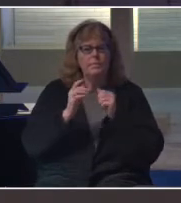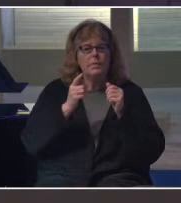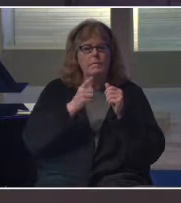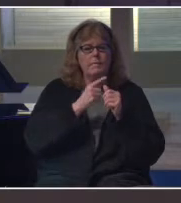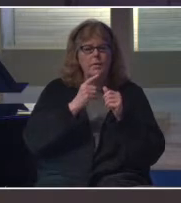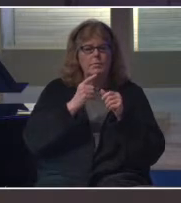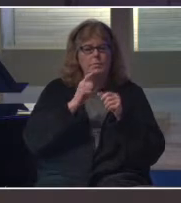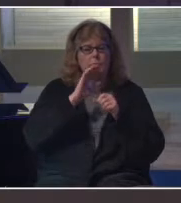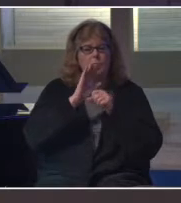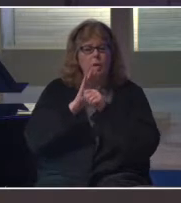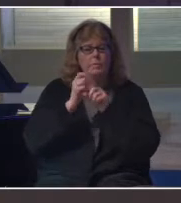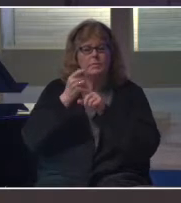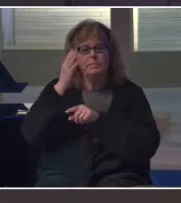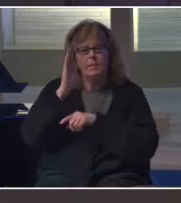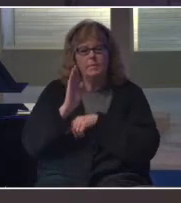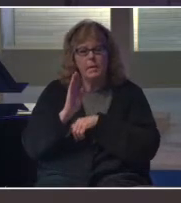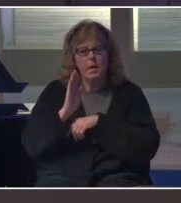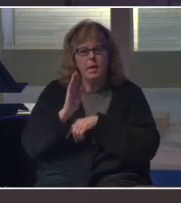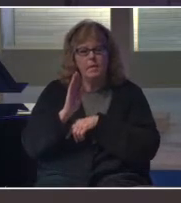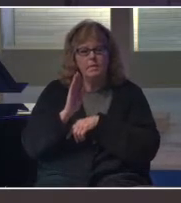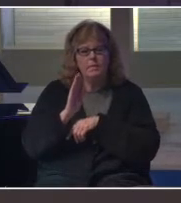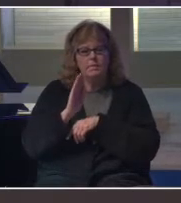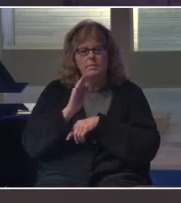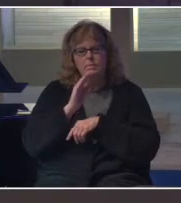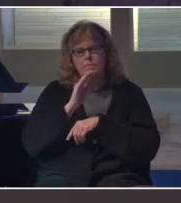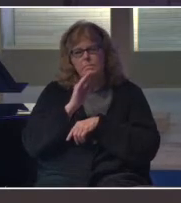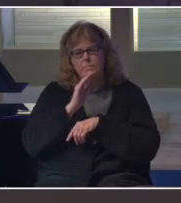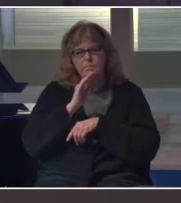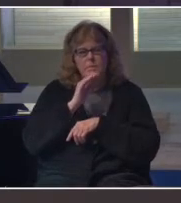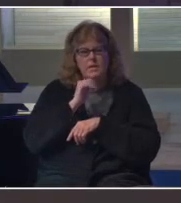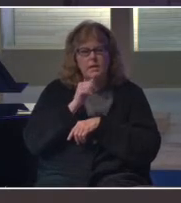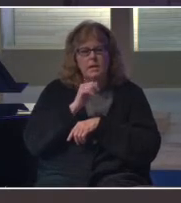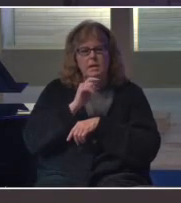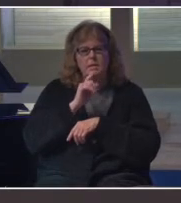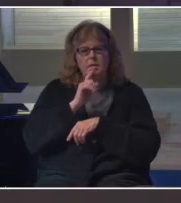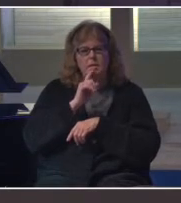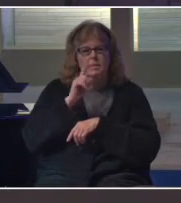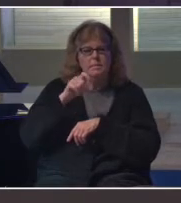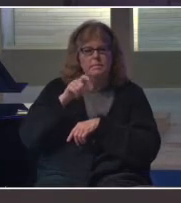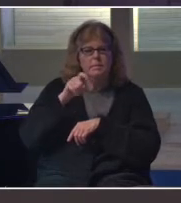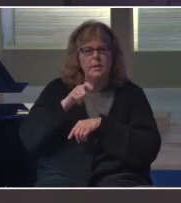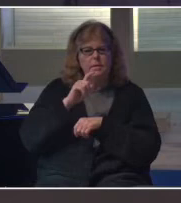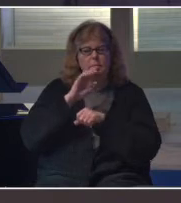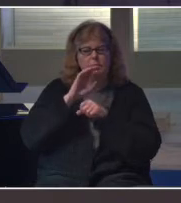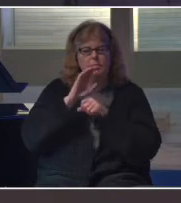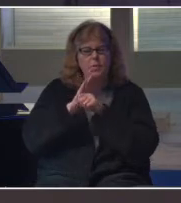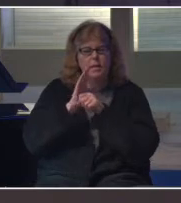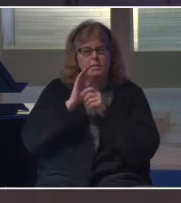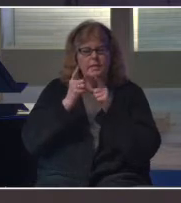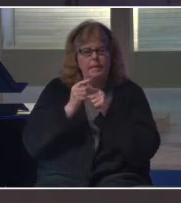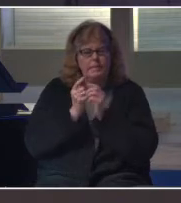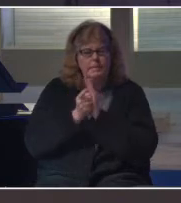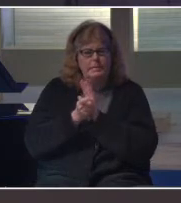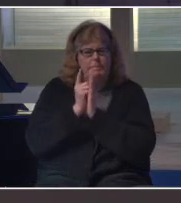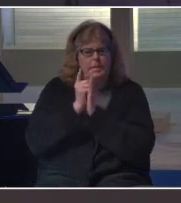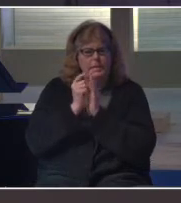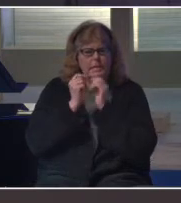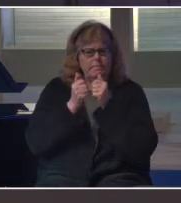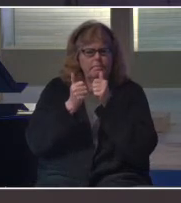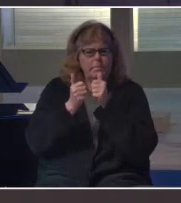having a promise from God does not necessarily mean that the promise will come immediately or